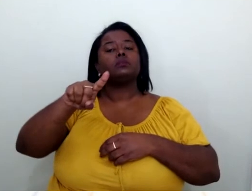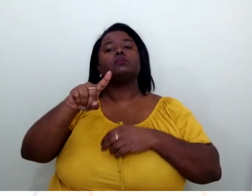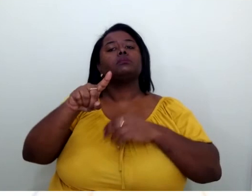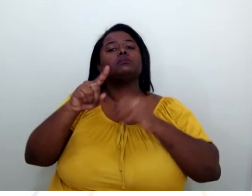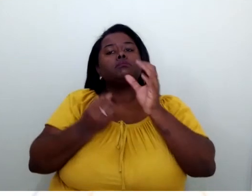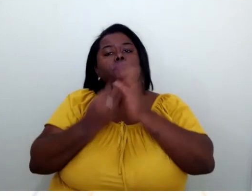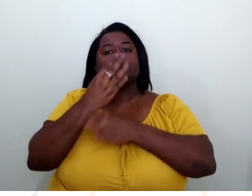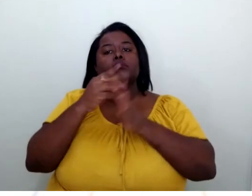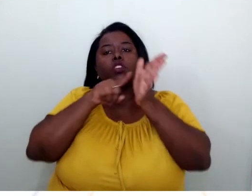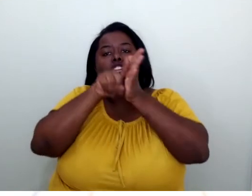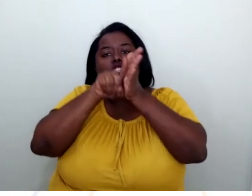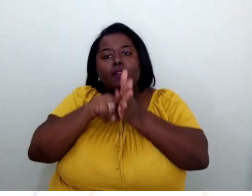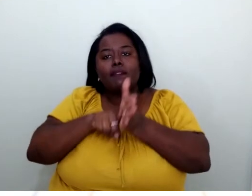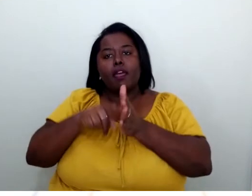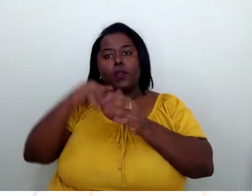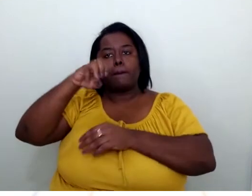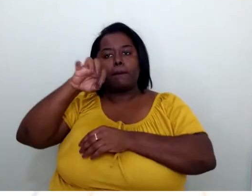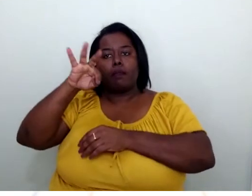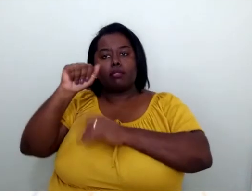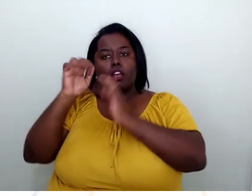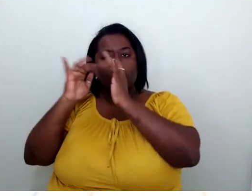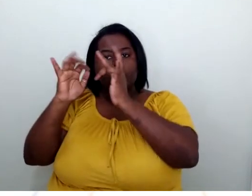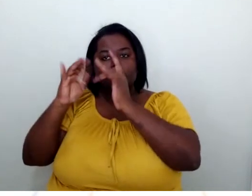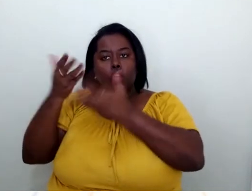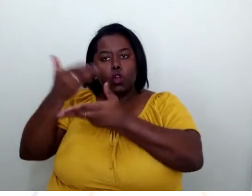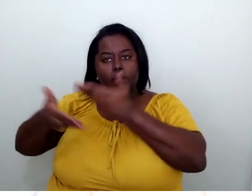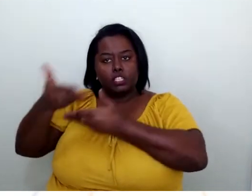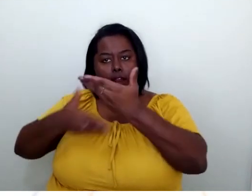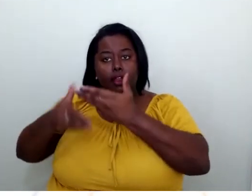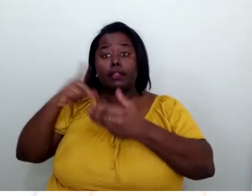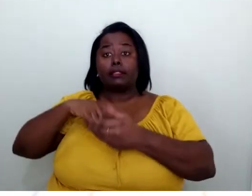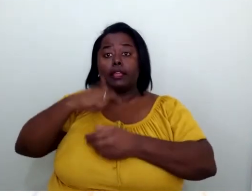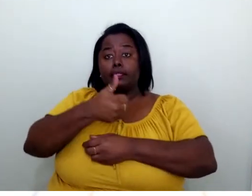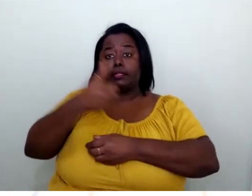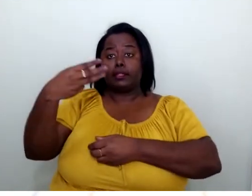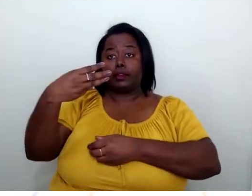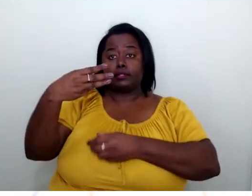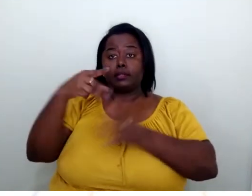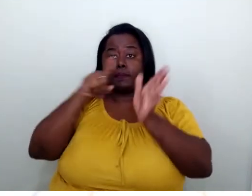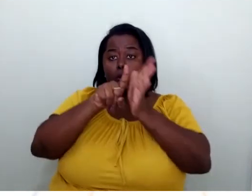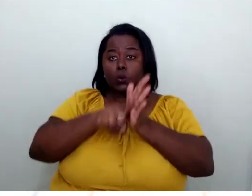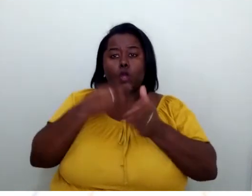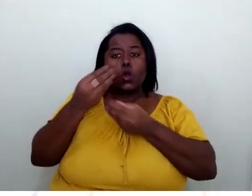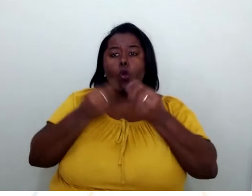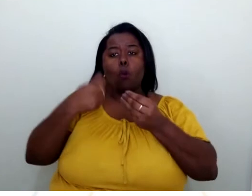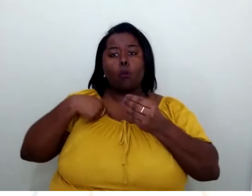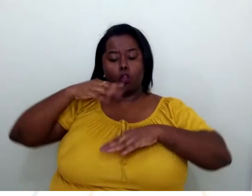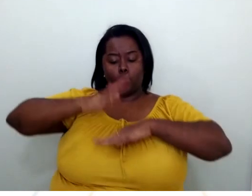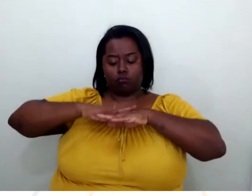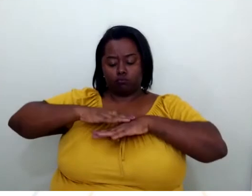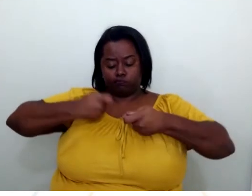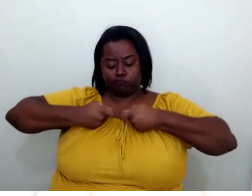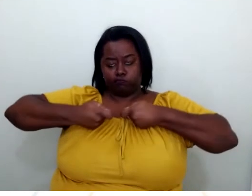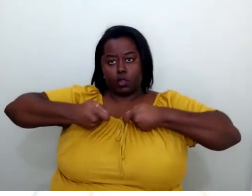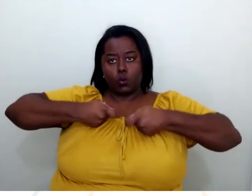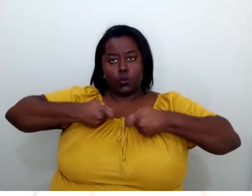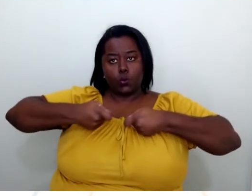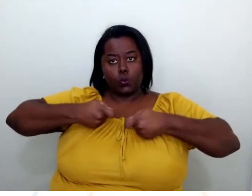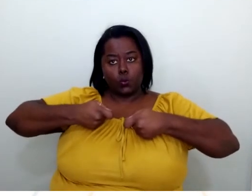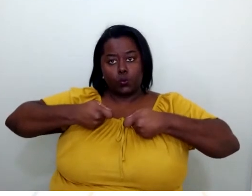thinking process, again, the social process, but how important there's a teaching presence in it. It's shared, and we need